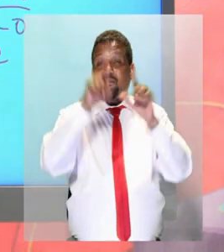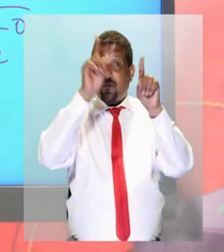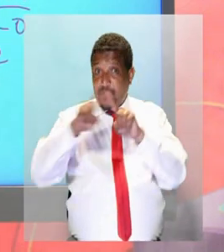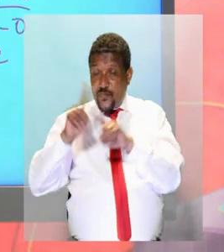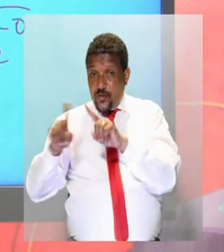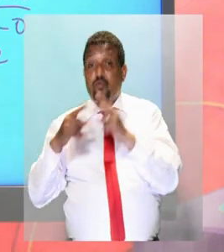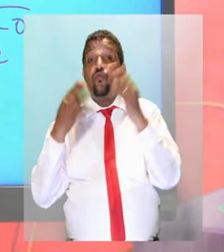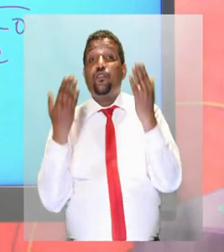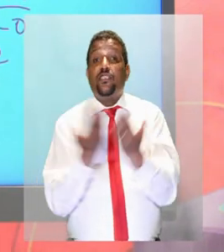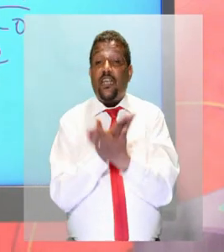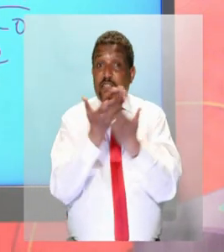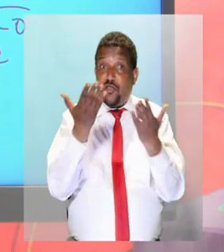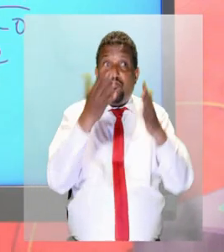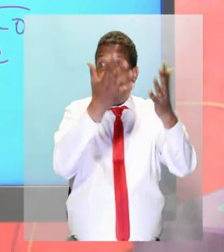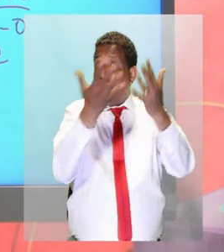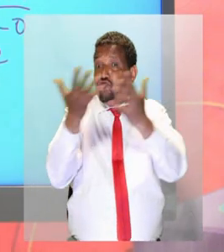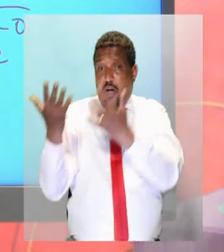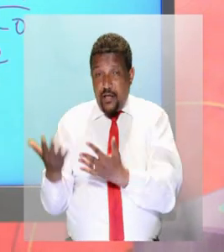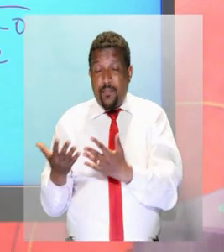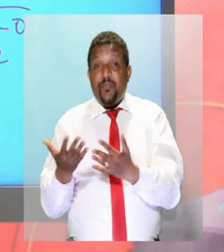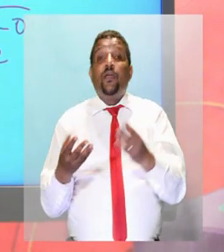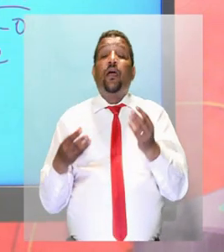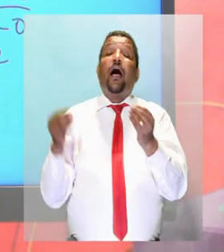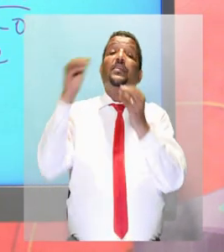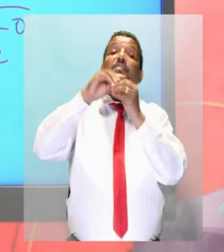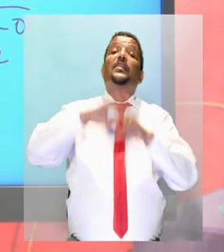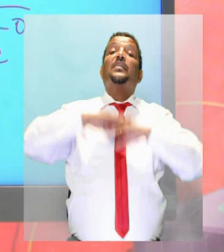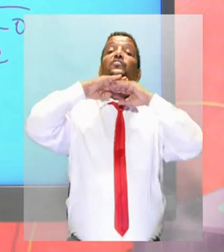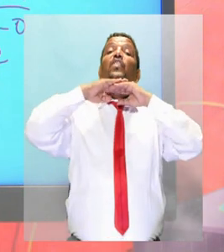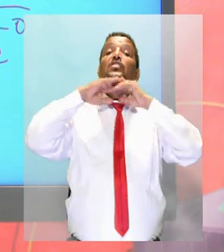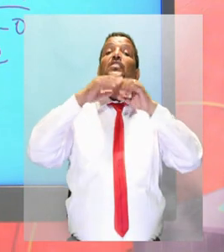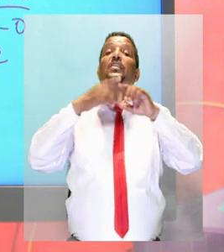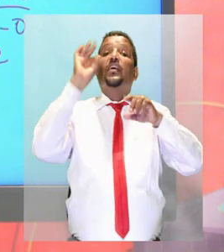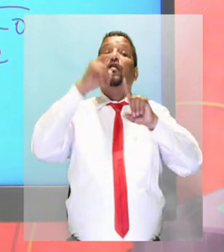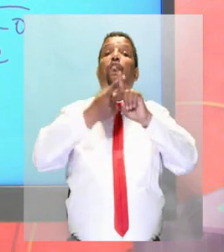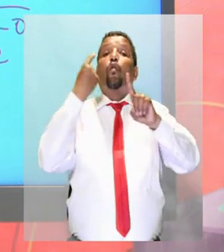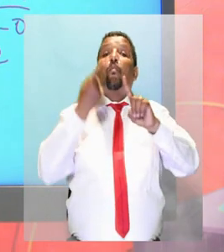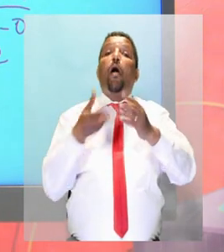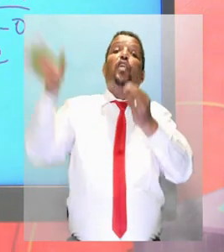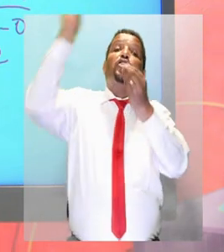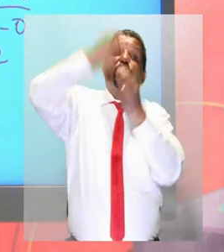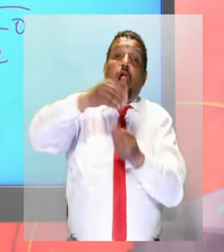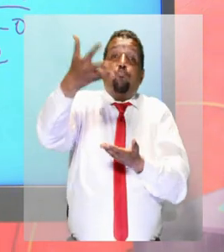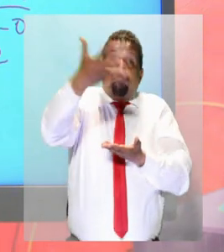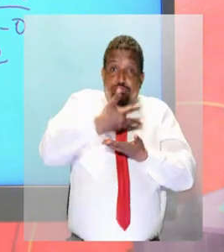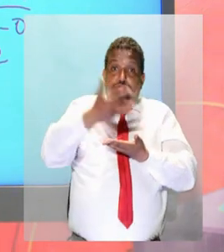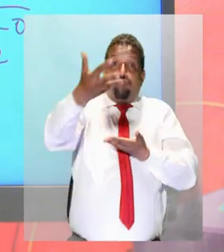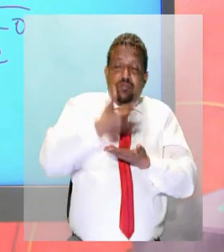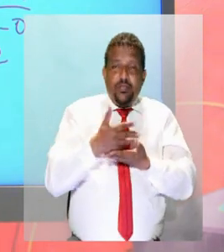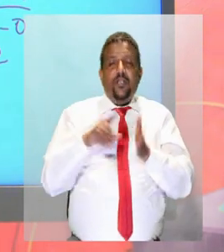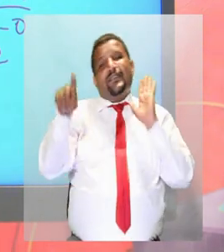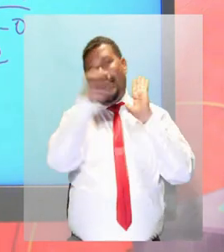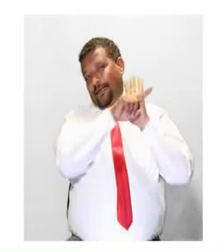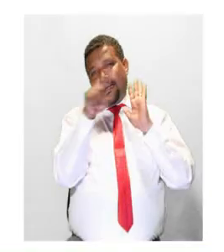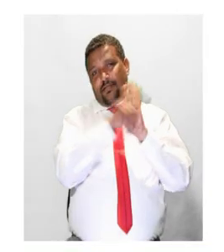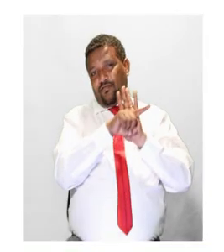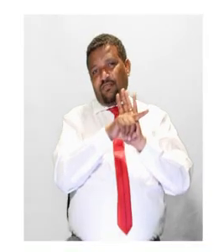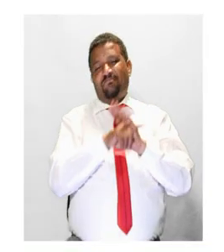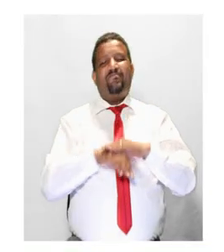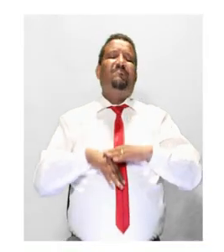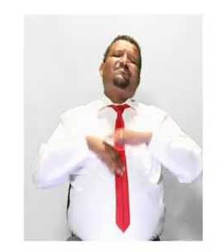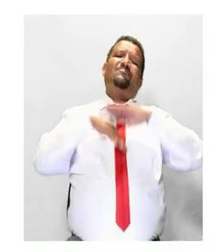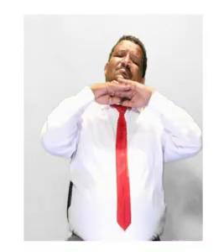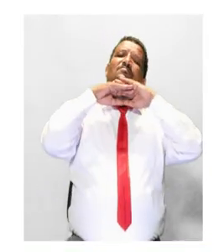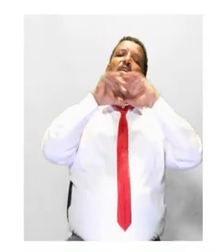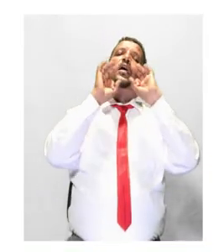commodity, then the additional satisfaction that we get from additional consumption is negative. That means there is